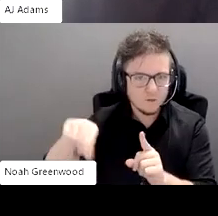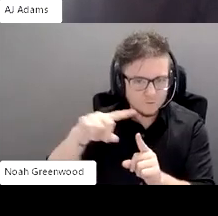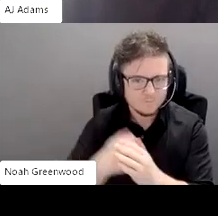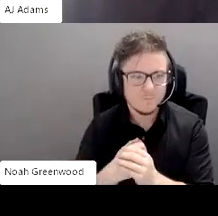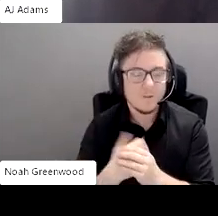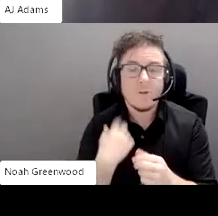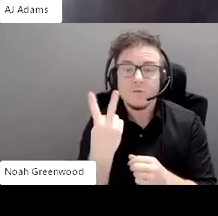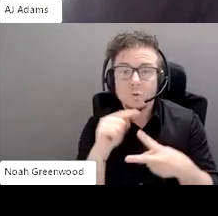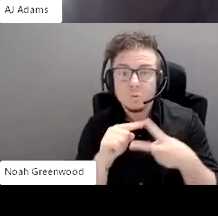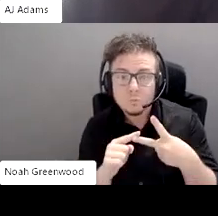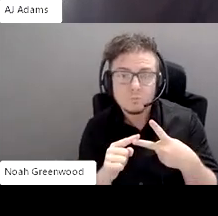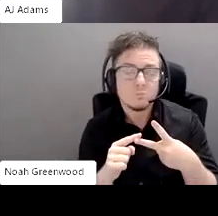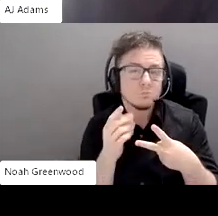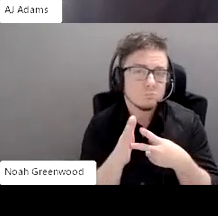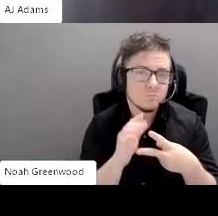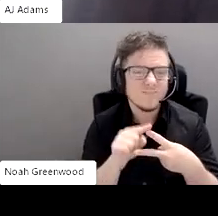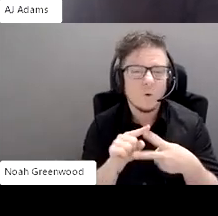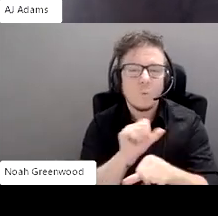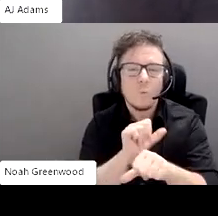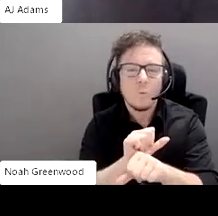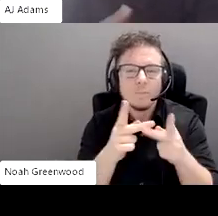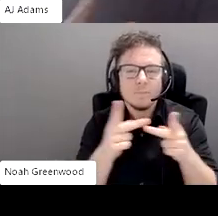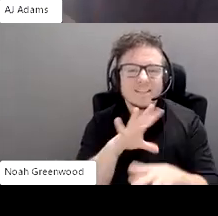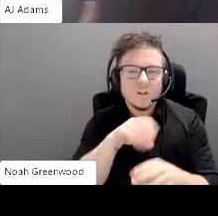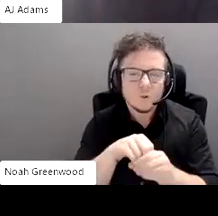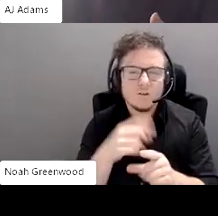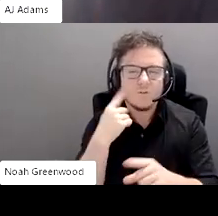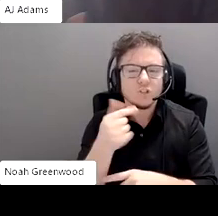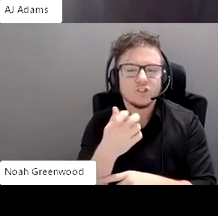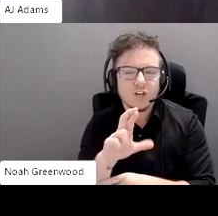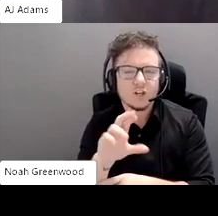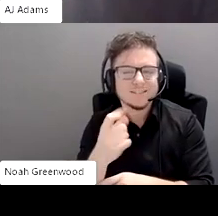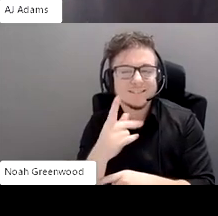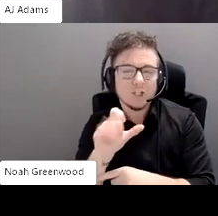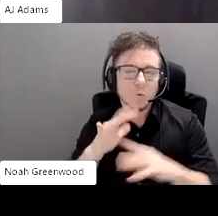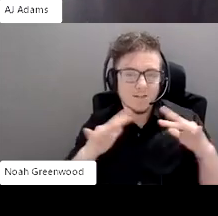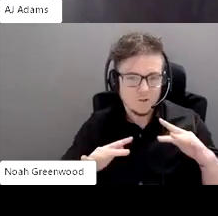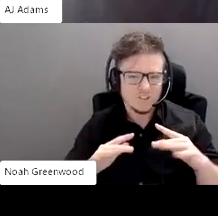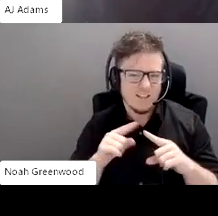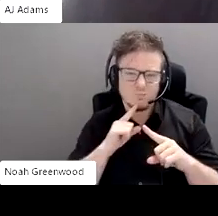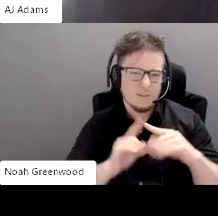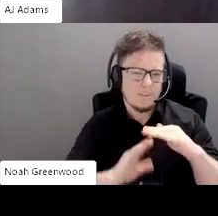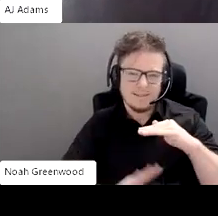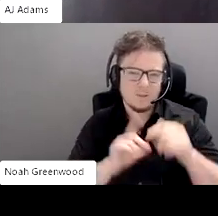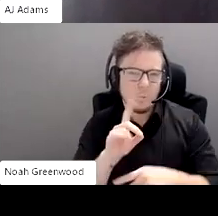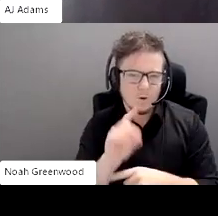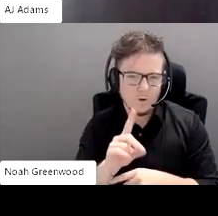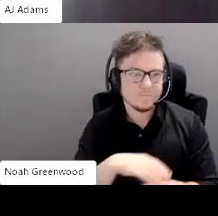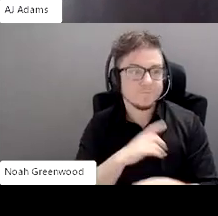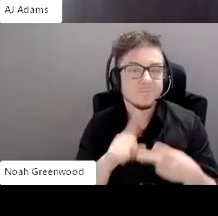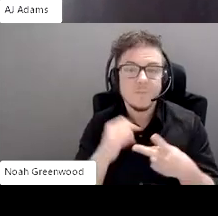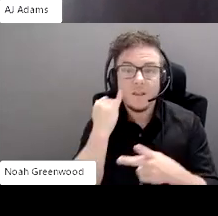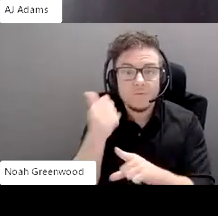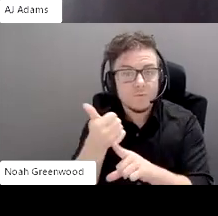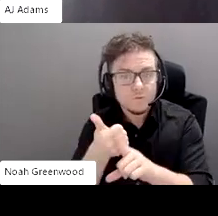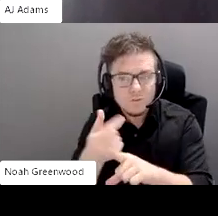that might be relevant is our workplace inclusion for gender and sexual diversity. That's our 101 type introduction training. And for those of you who are mental health and social